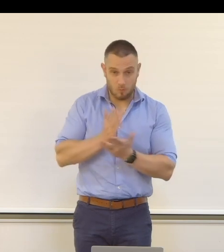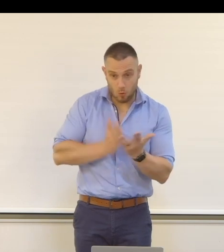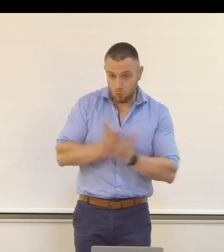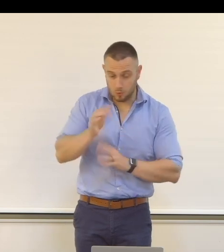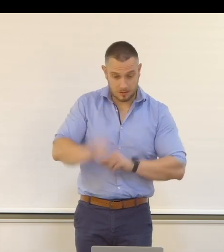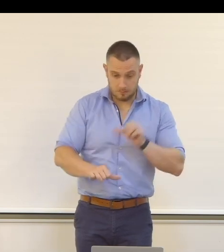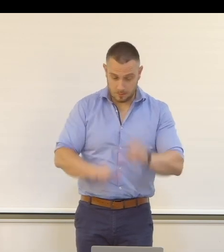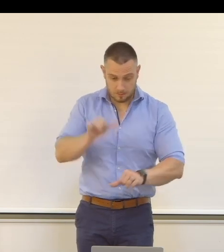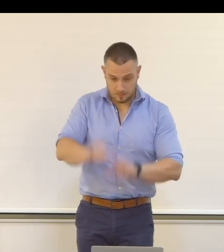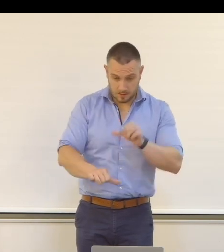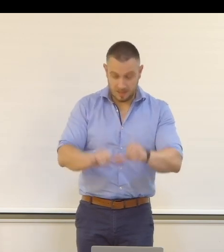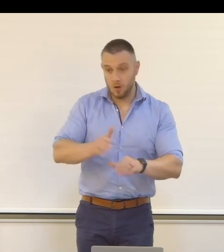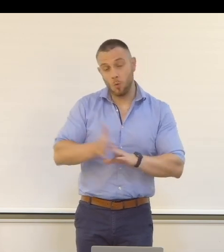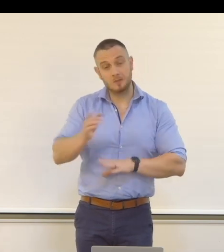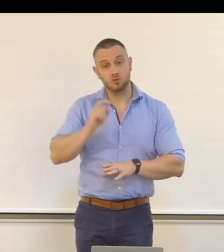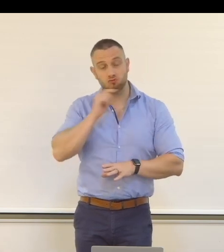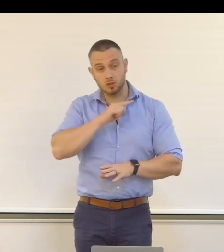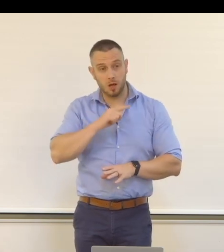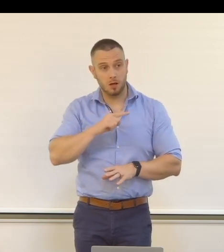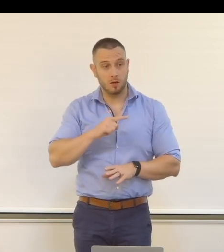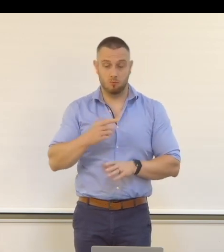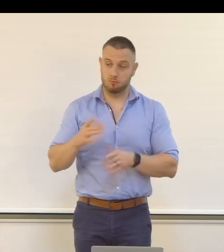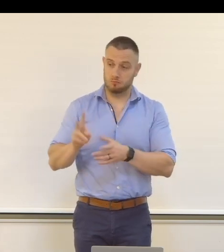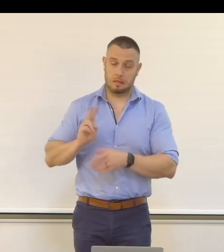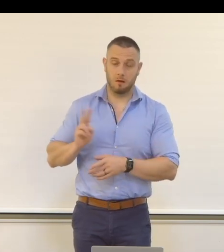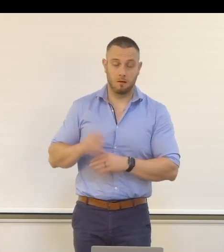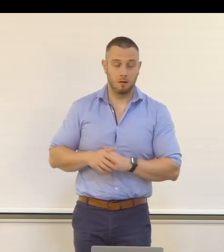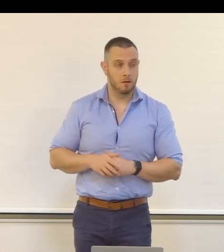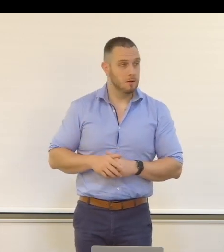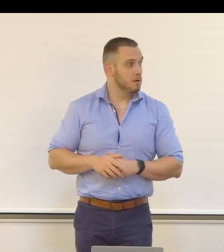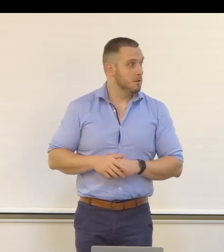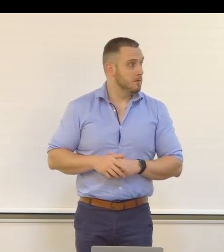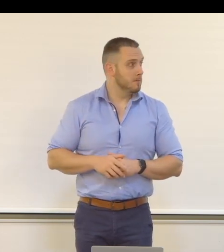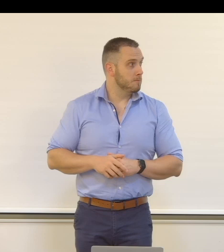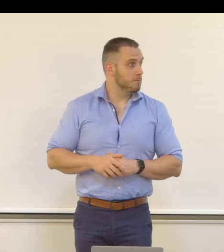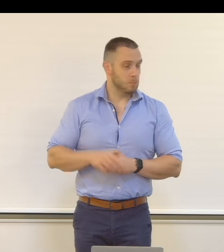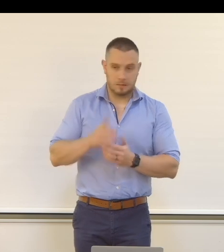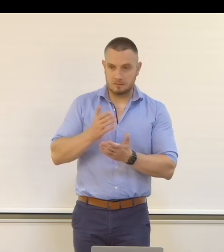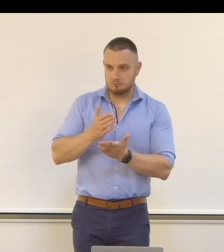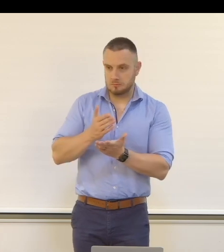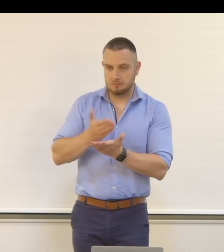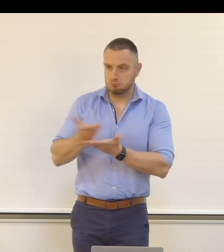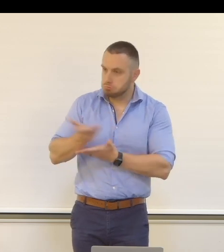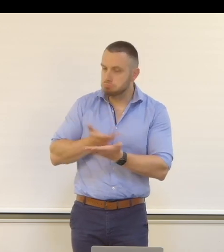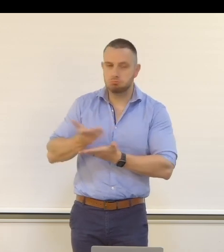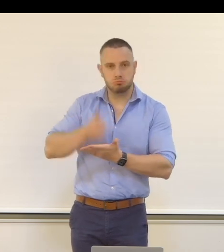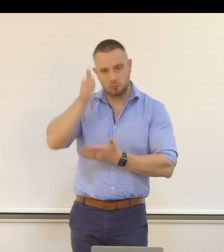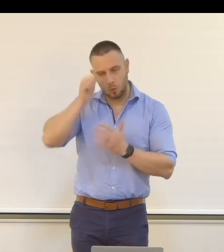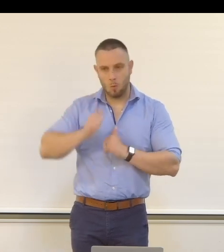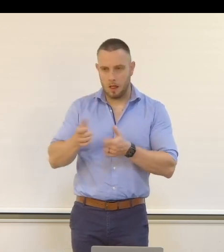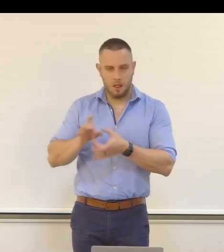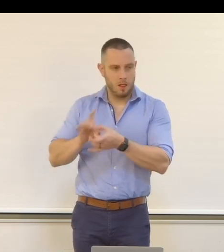the steps, and he was in Russia. We're together, and we would share a lot. We got along very well